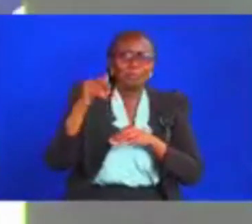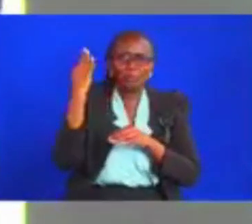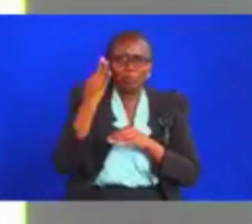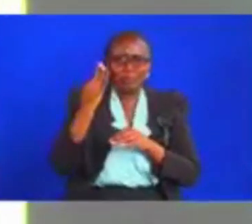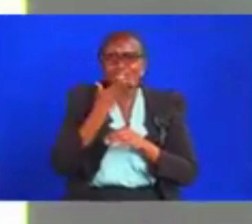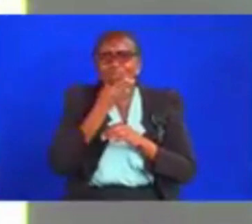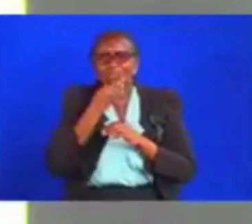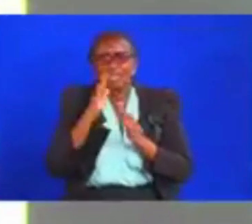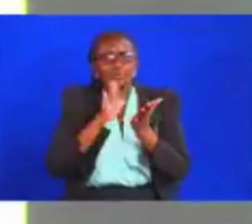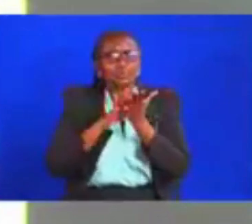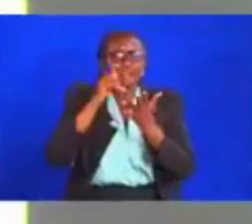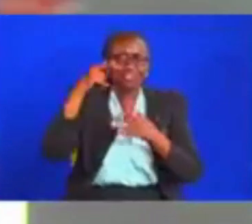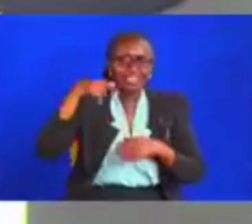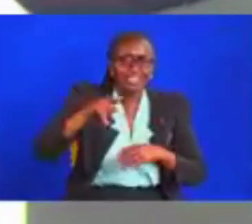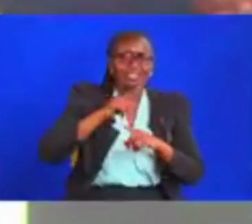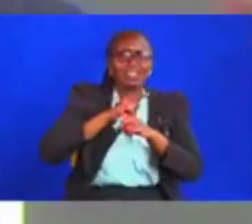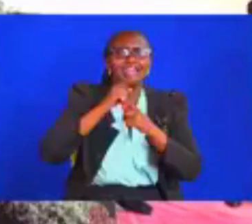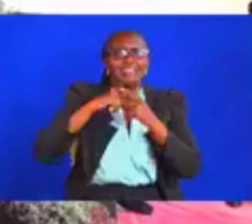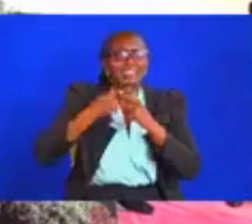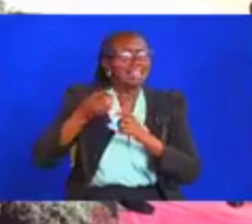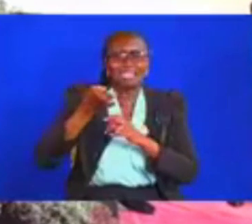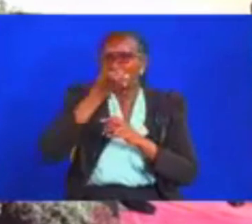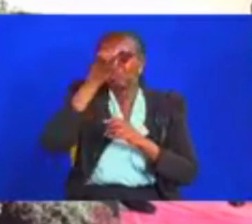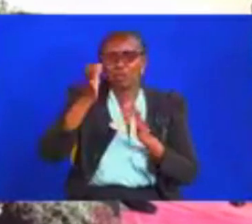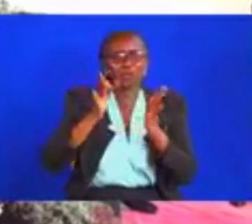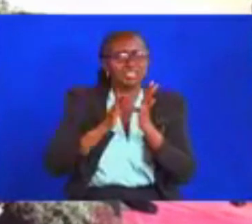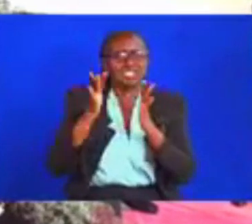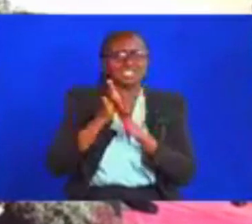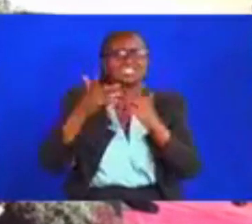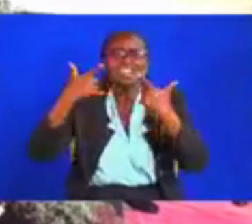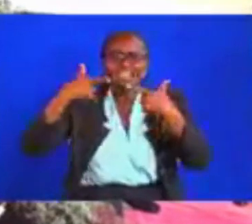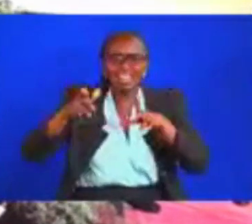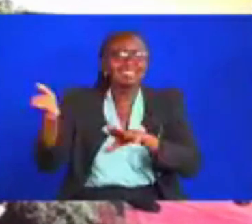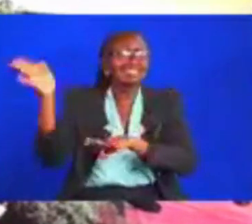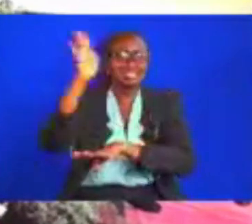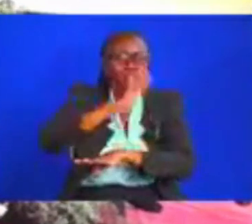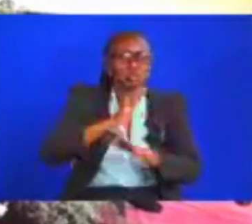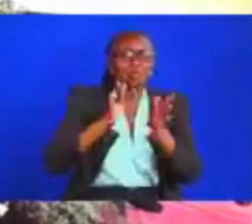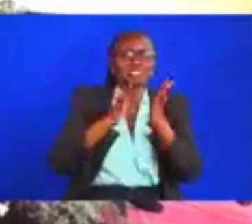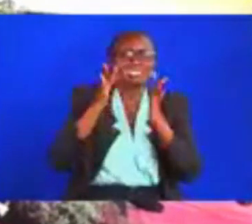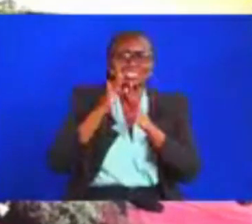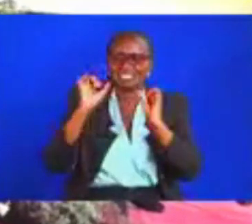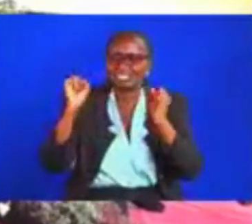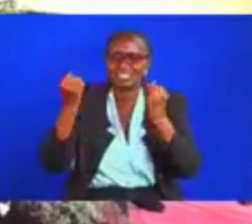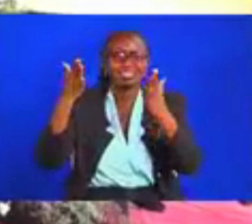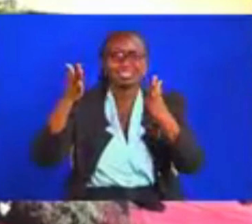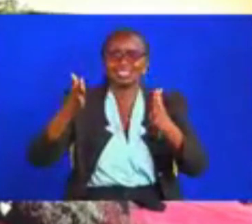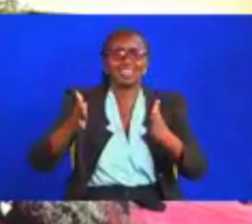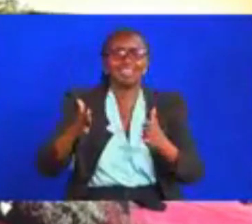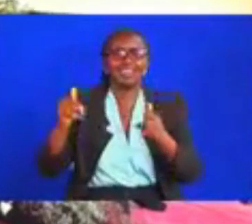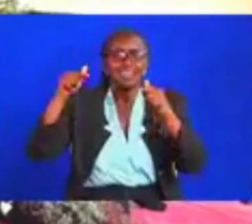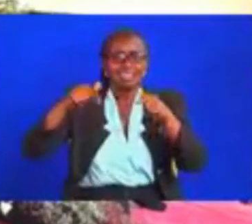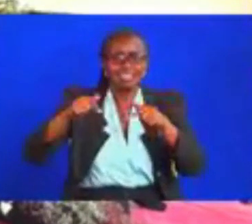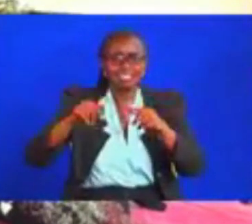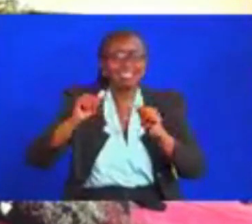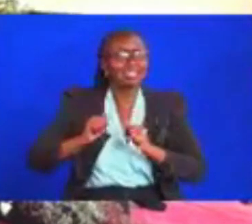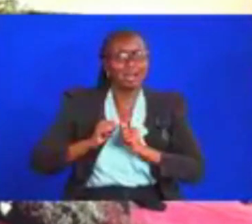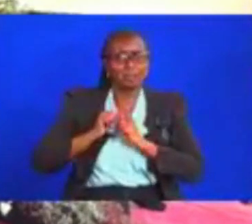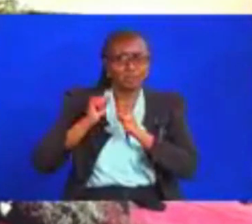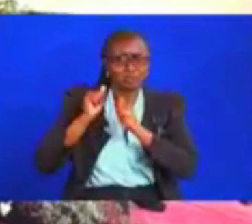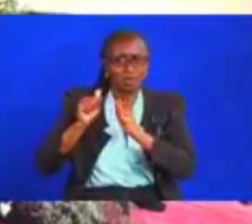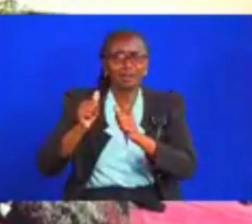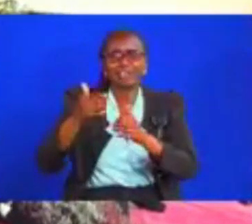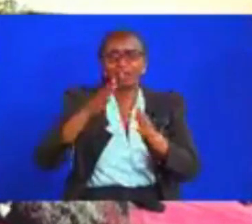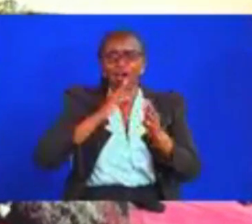exalting self and take Jesus out. Let us restore Jesus the Savior. This is the apostolic order that